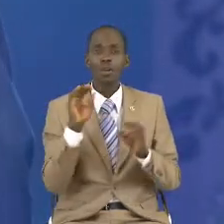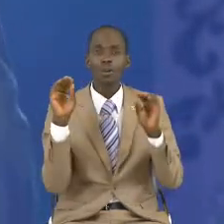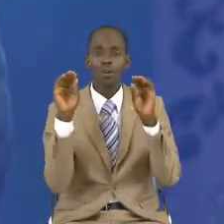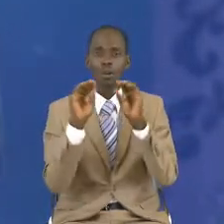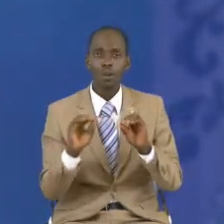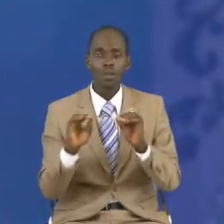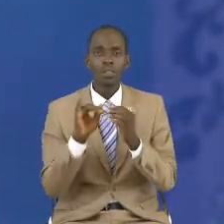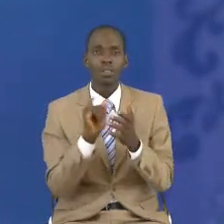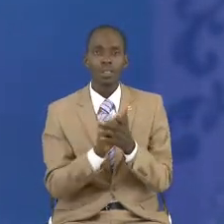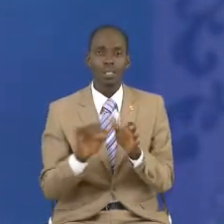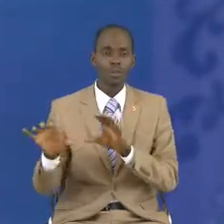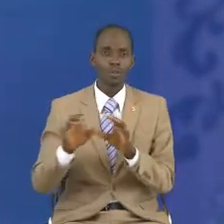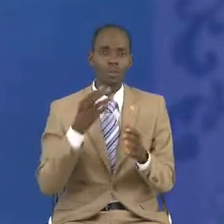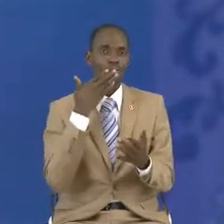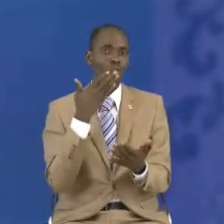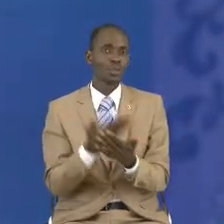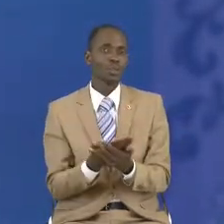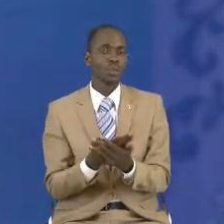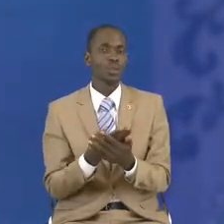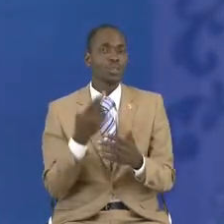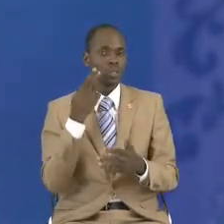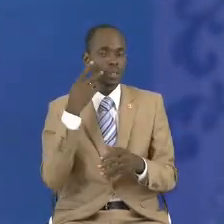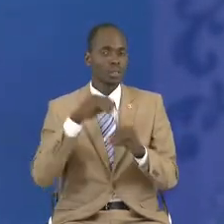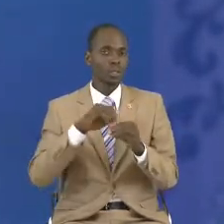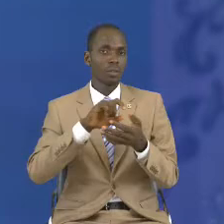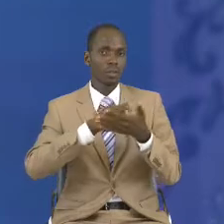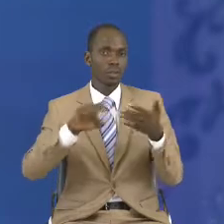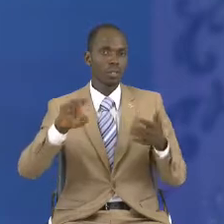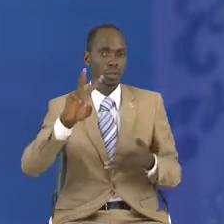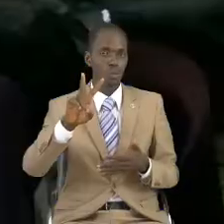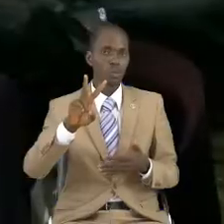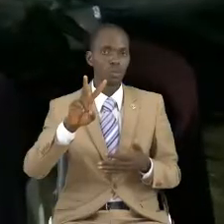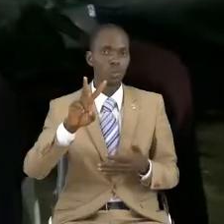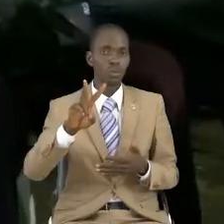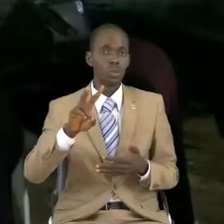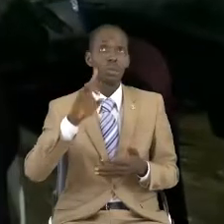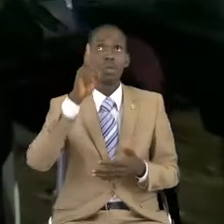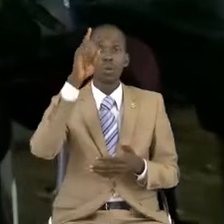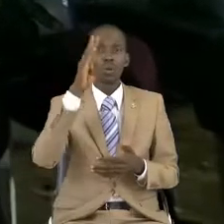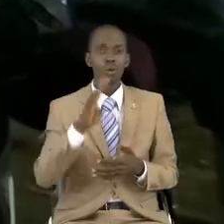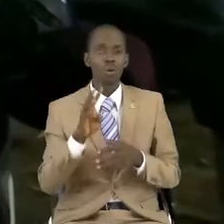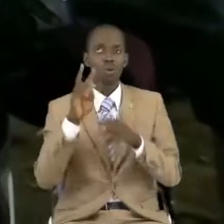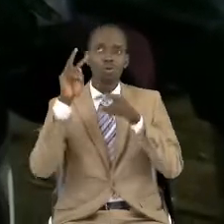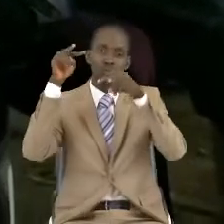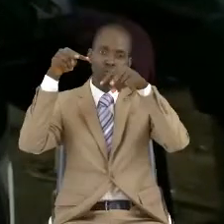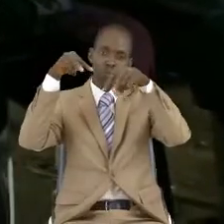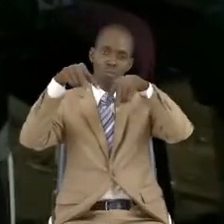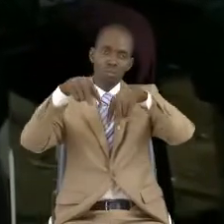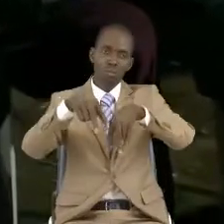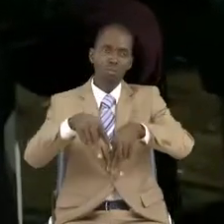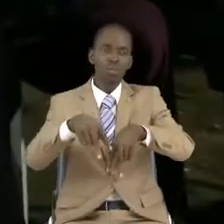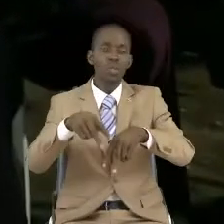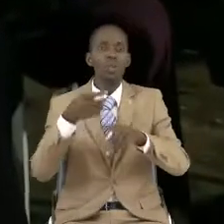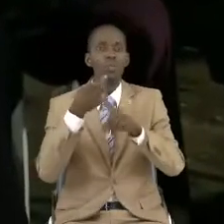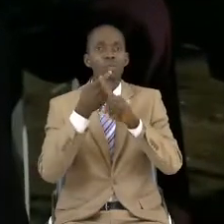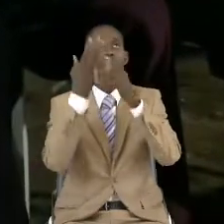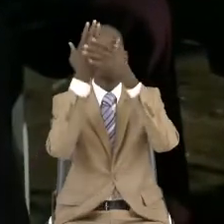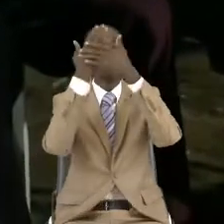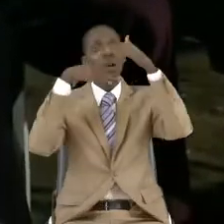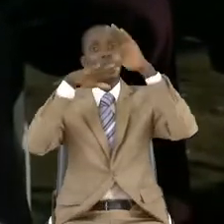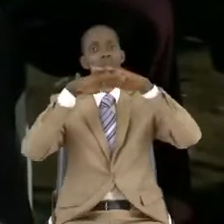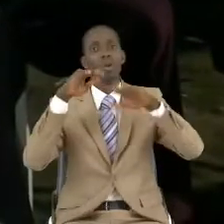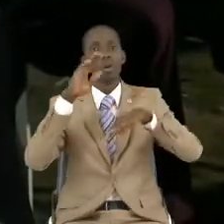do it good look at verse 2 it says him but still god looked down from heaven upon the